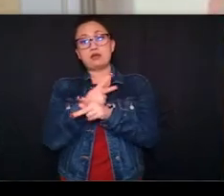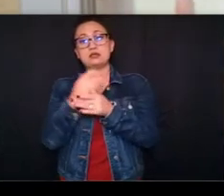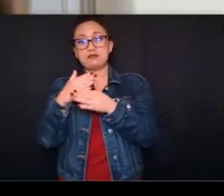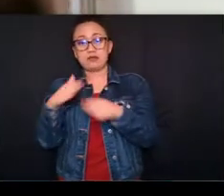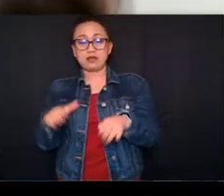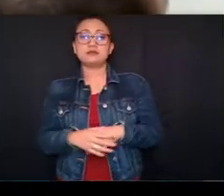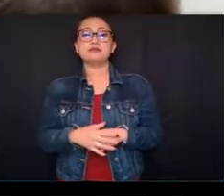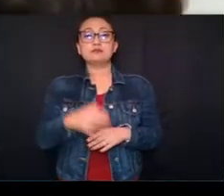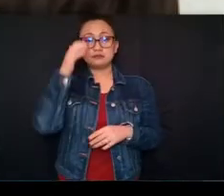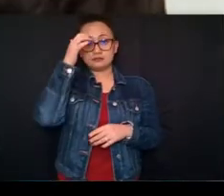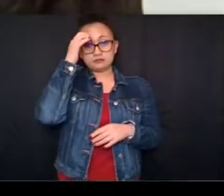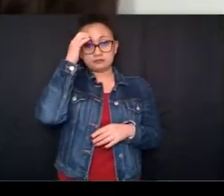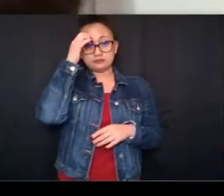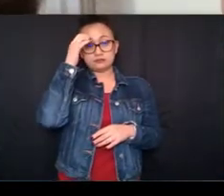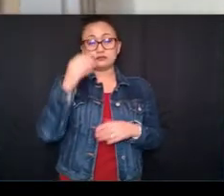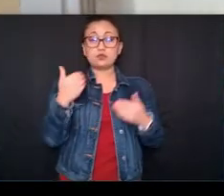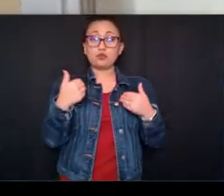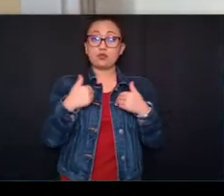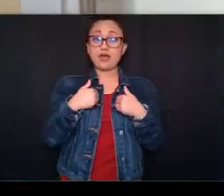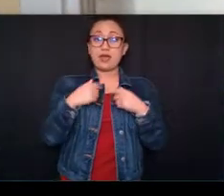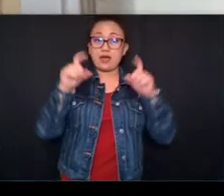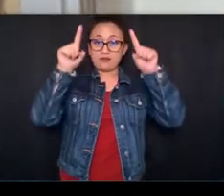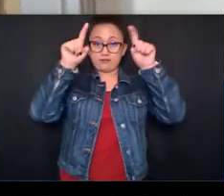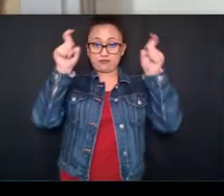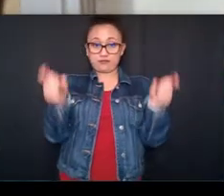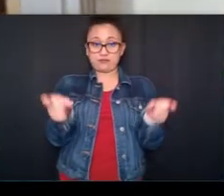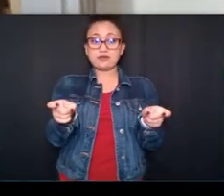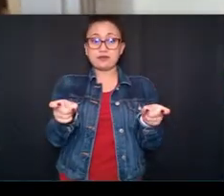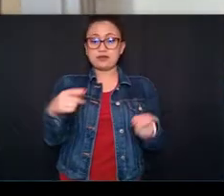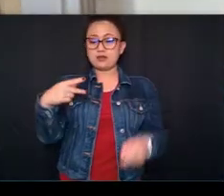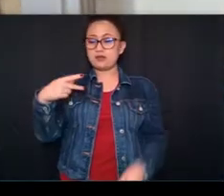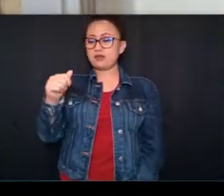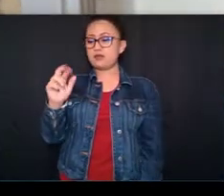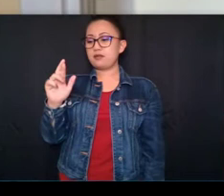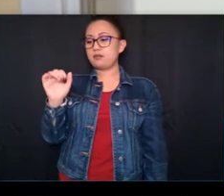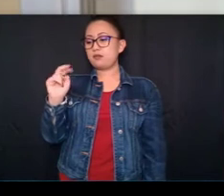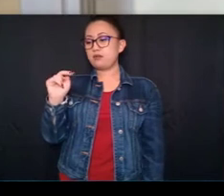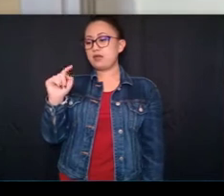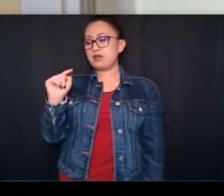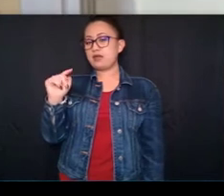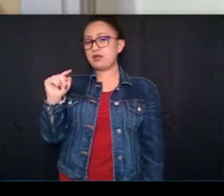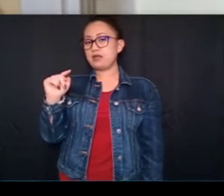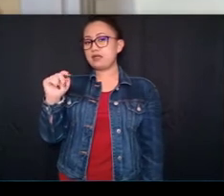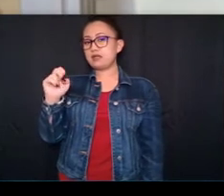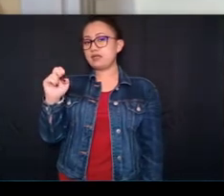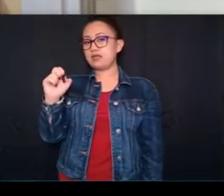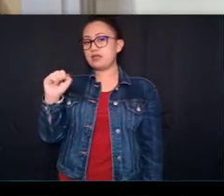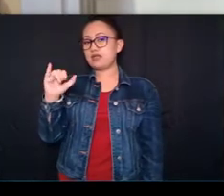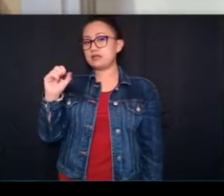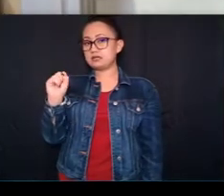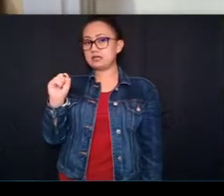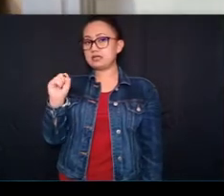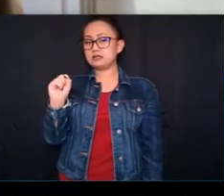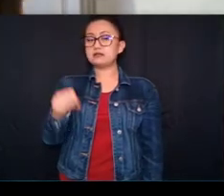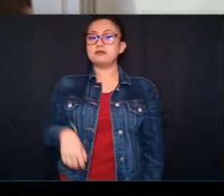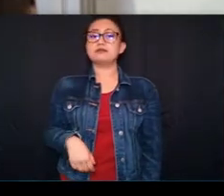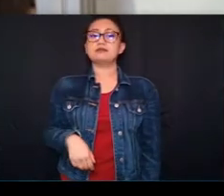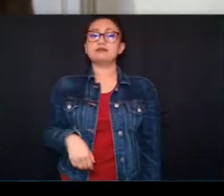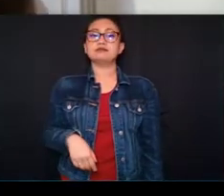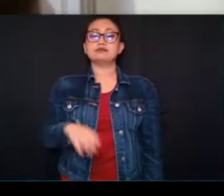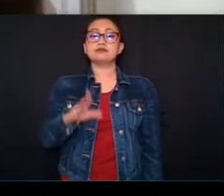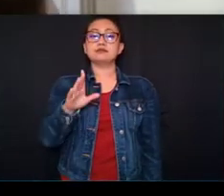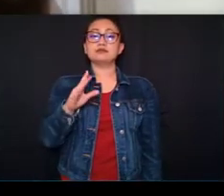have the concept of parentheses in math. So I'll get to that a little bit later. We'll talk about it when we do our problems. But number one, you want to always